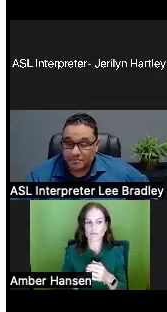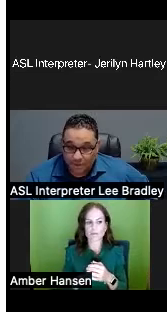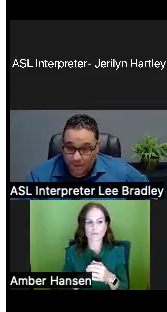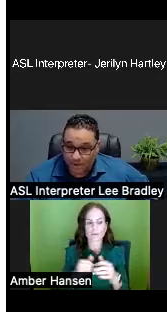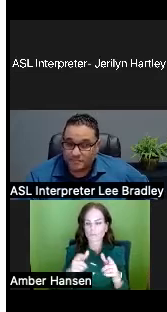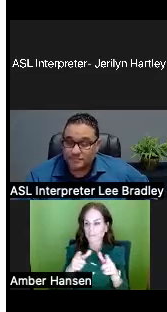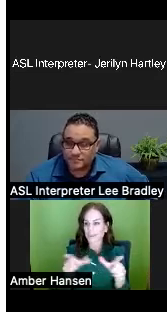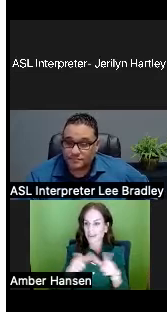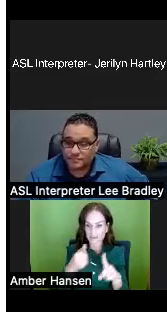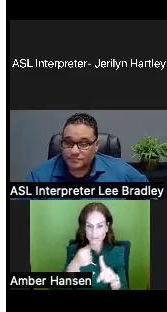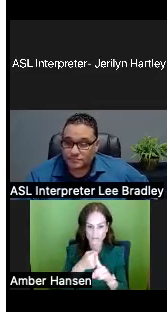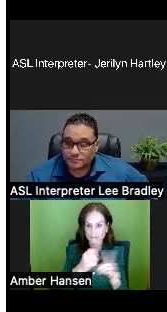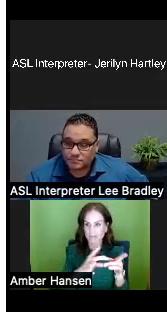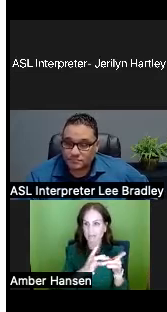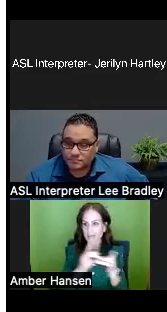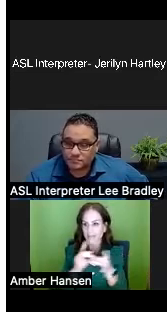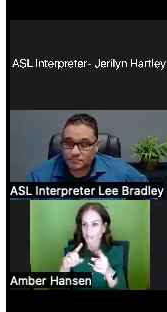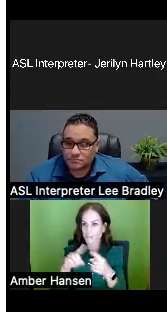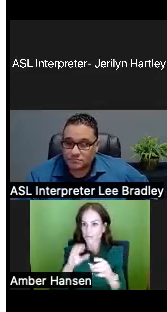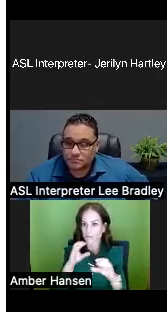to belong.